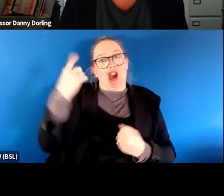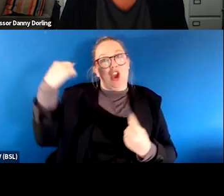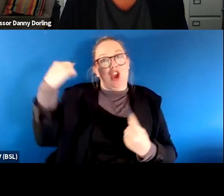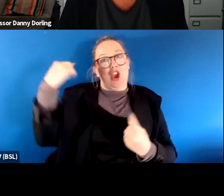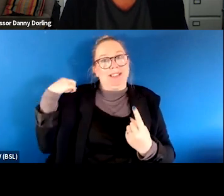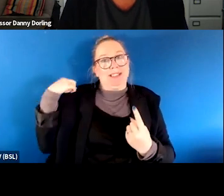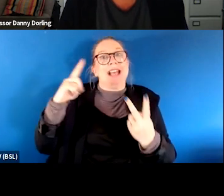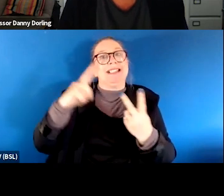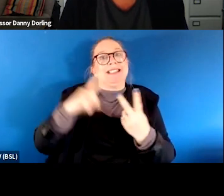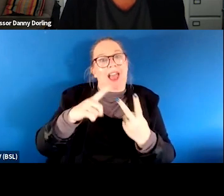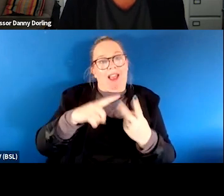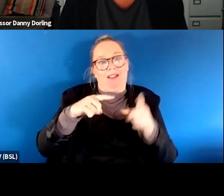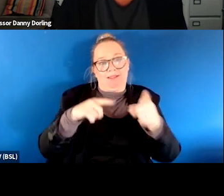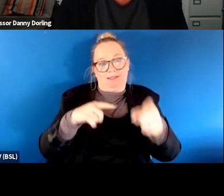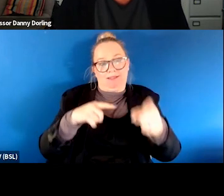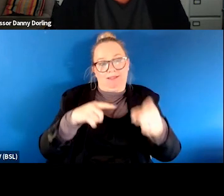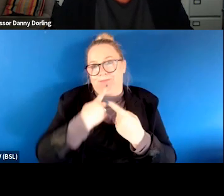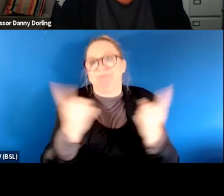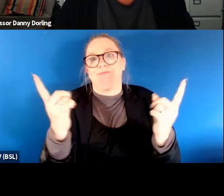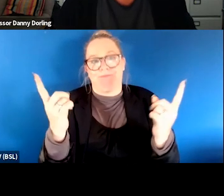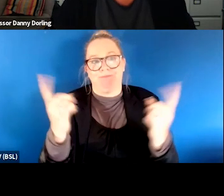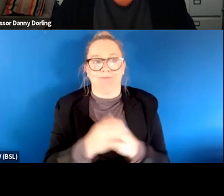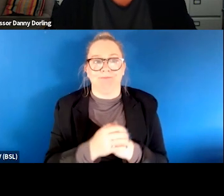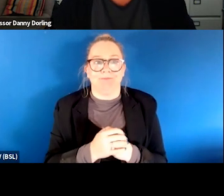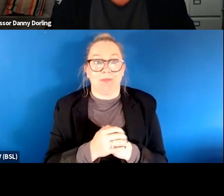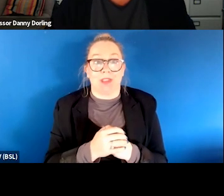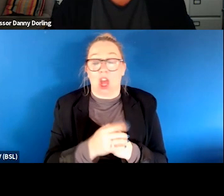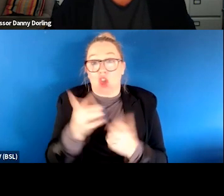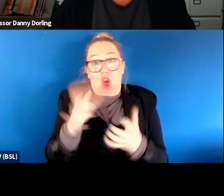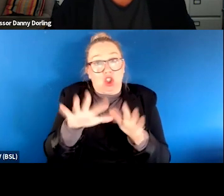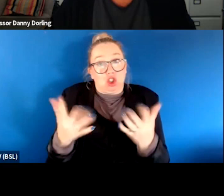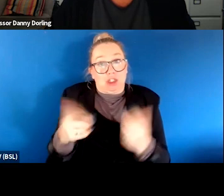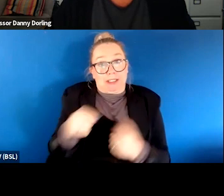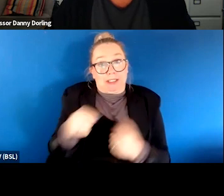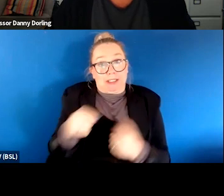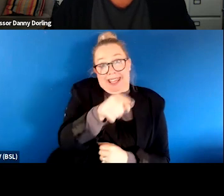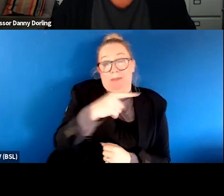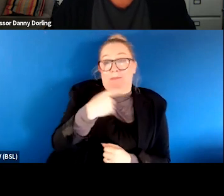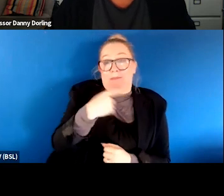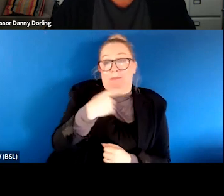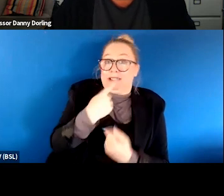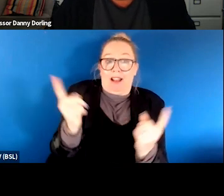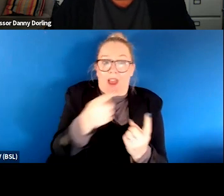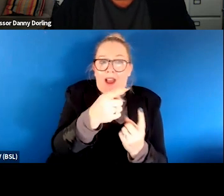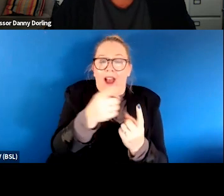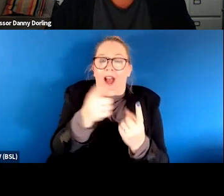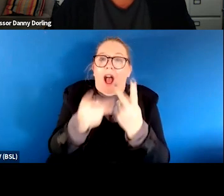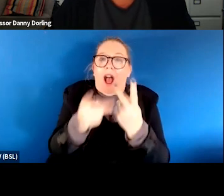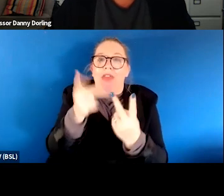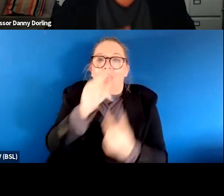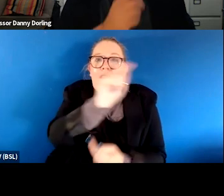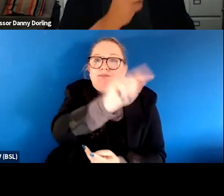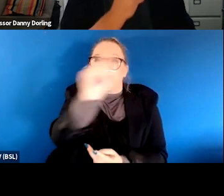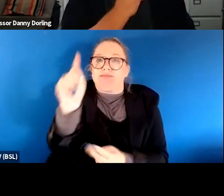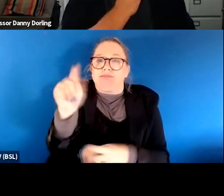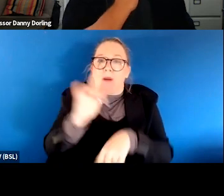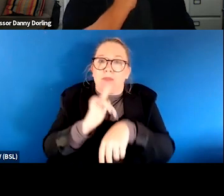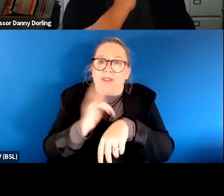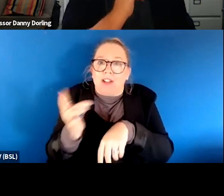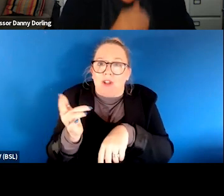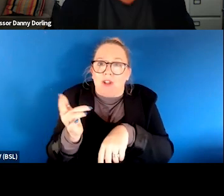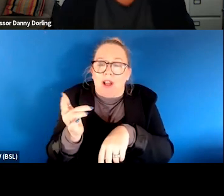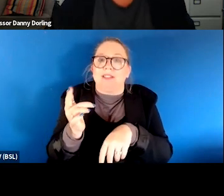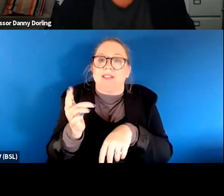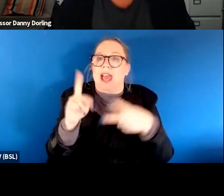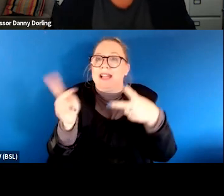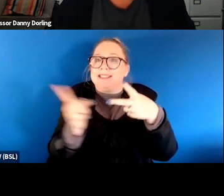was being said. And it wasn't just the Director General. Here are various quotes, which I won't read out from his deputies,